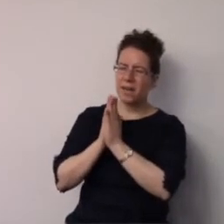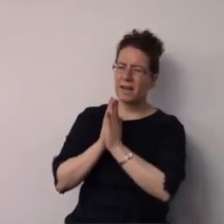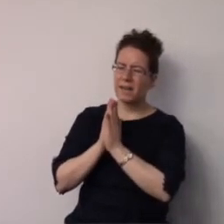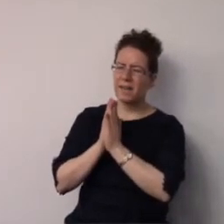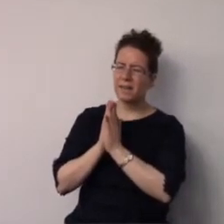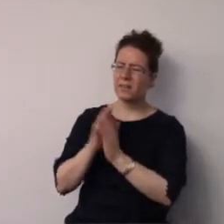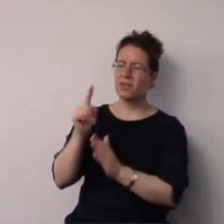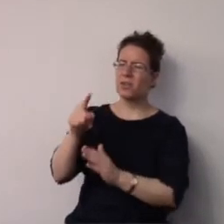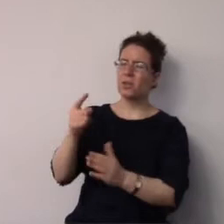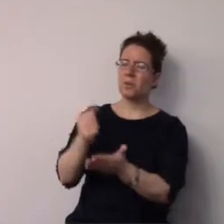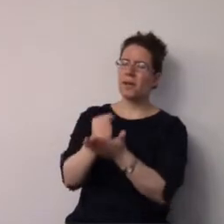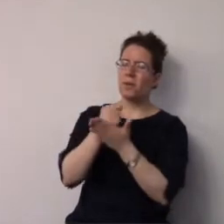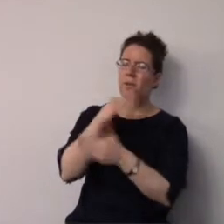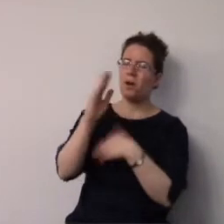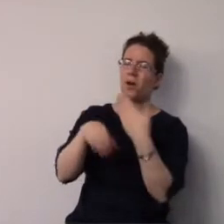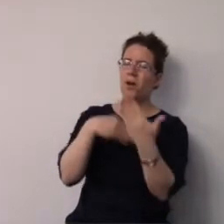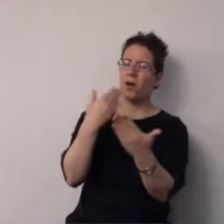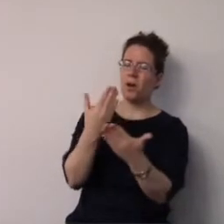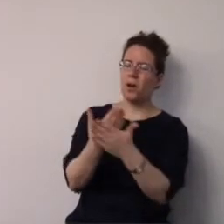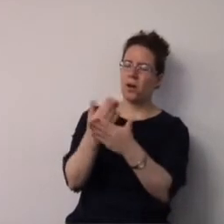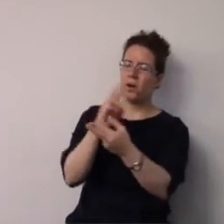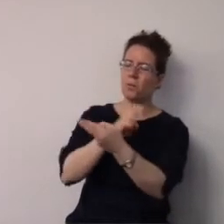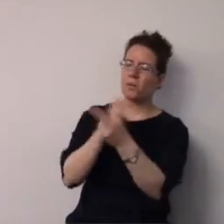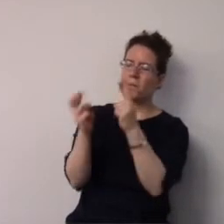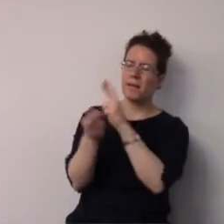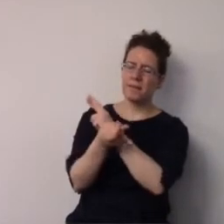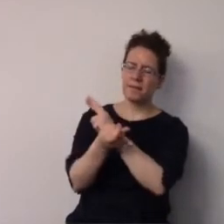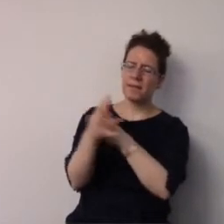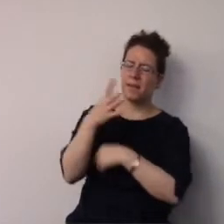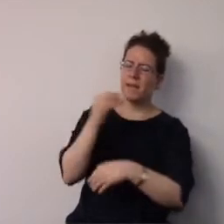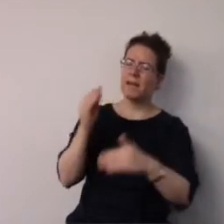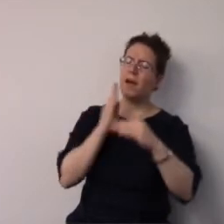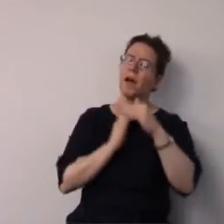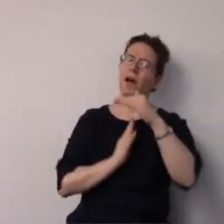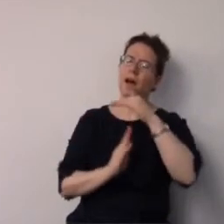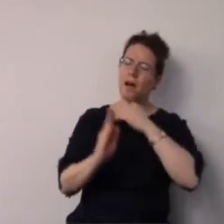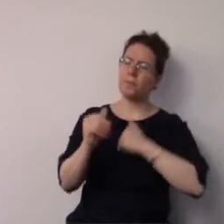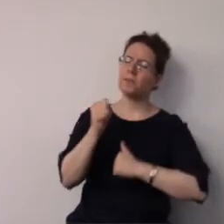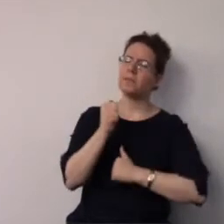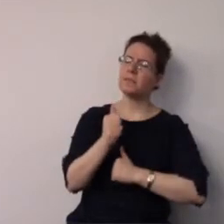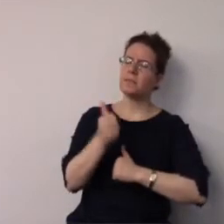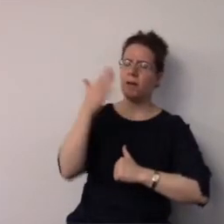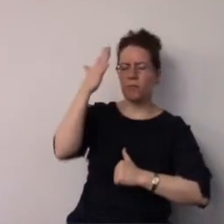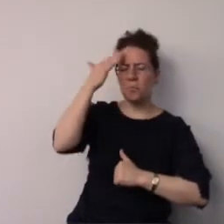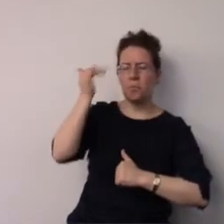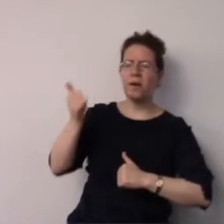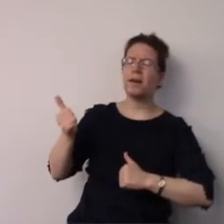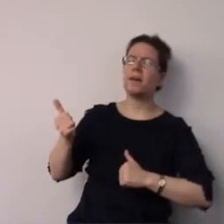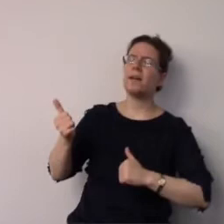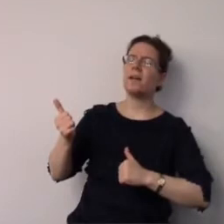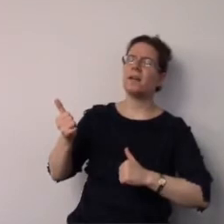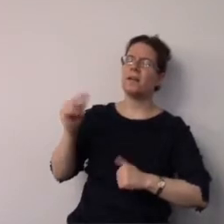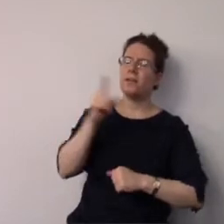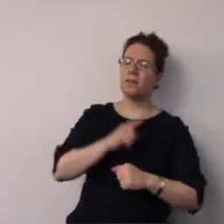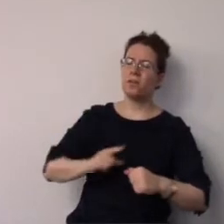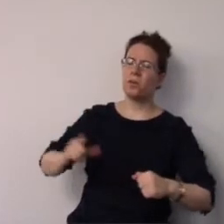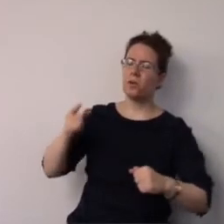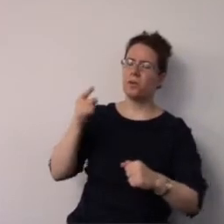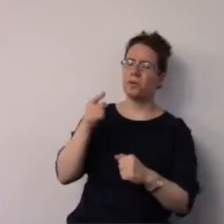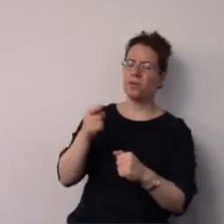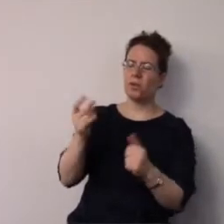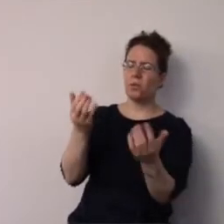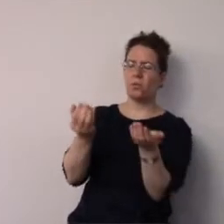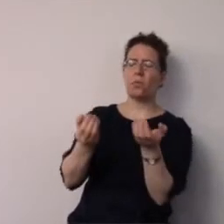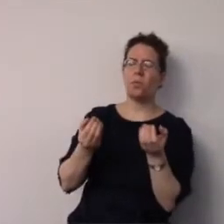our spirits. Help us to be watchful. Help us to watch our attitudes, our words. Lord, forgive us